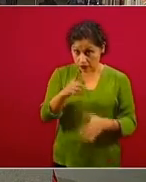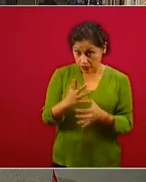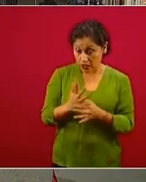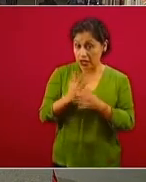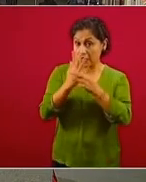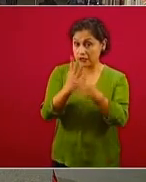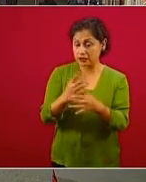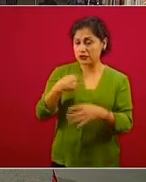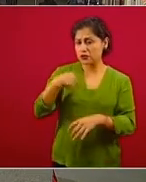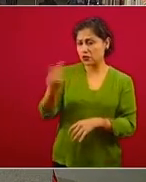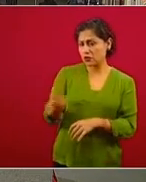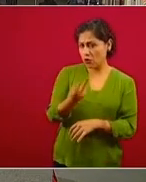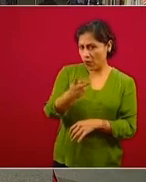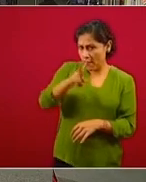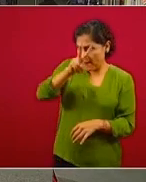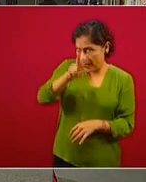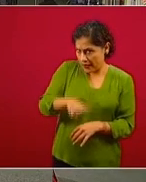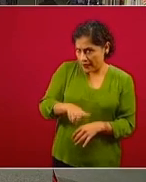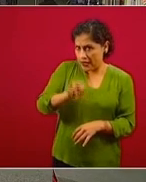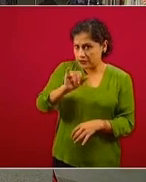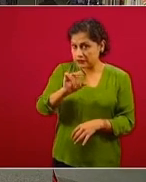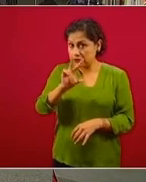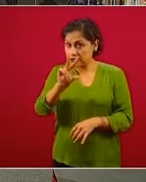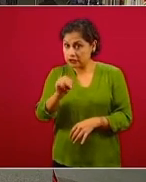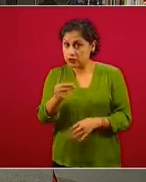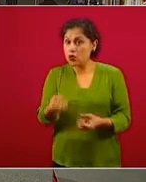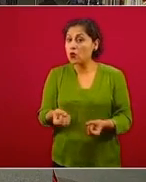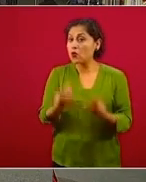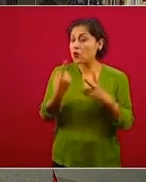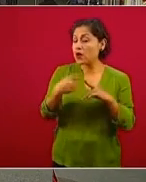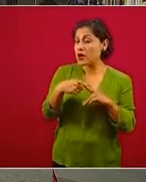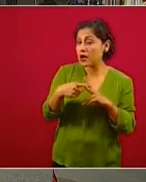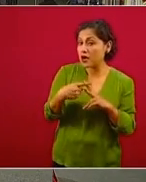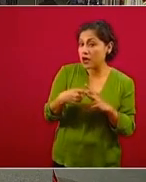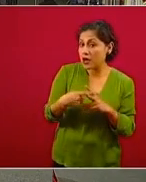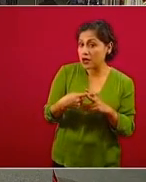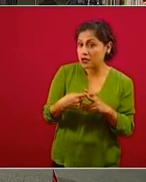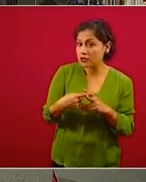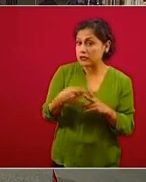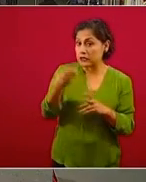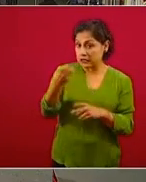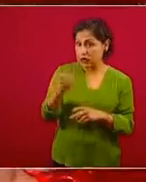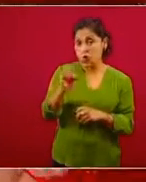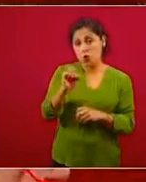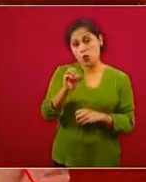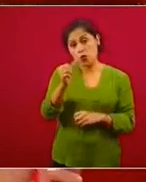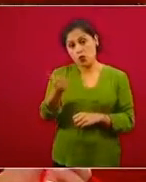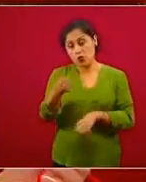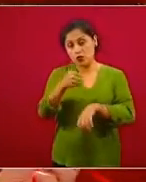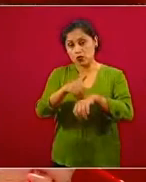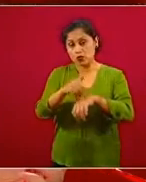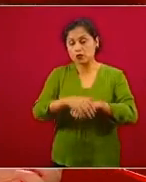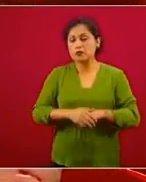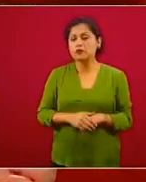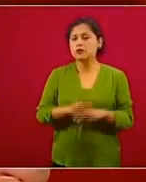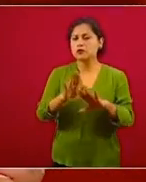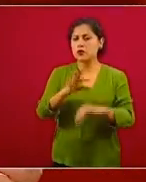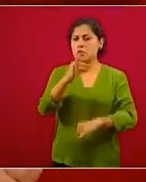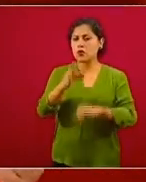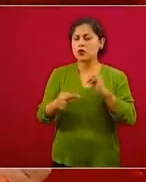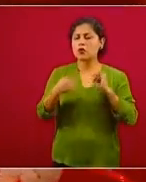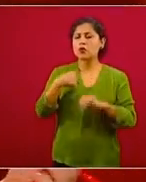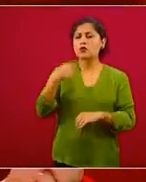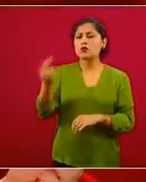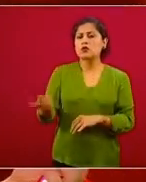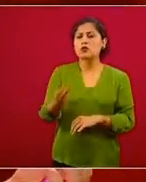us exactly how many deaths, what number approximately. And then also if you could tell us